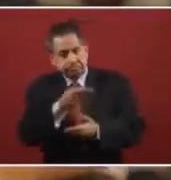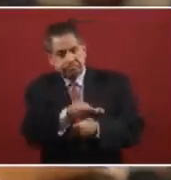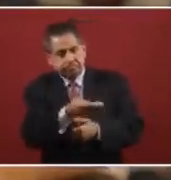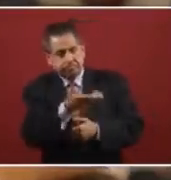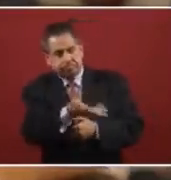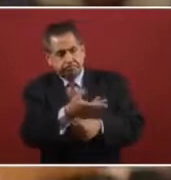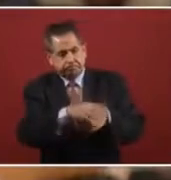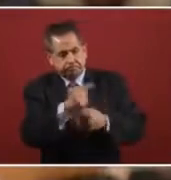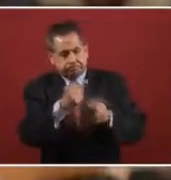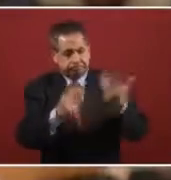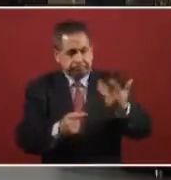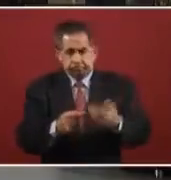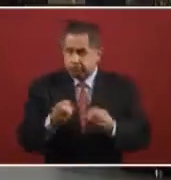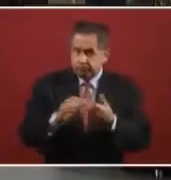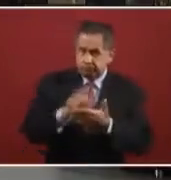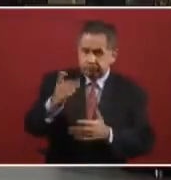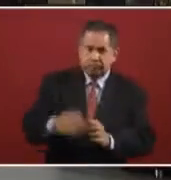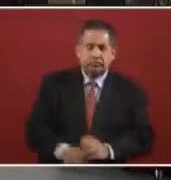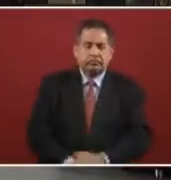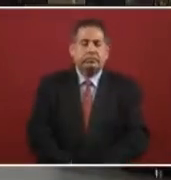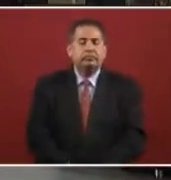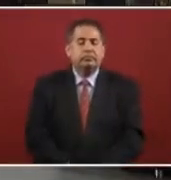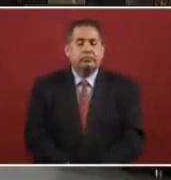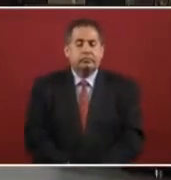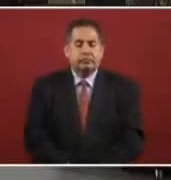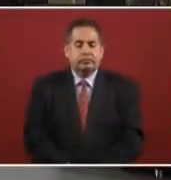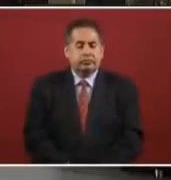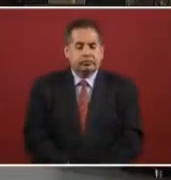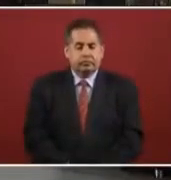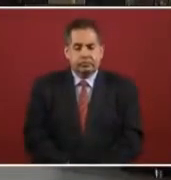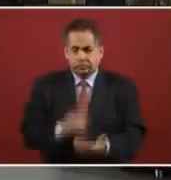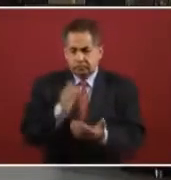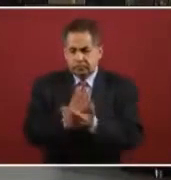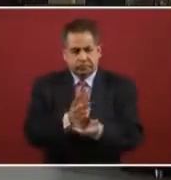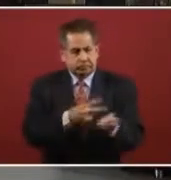know their question.